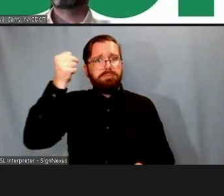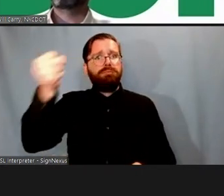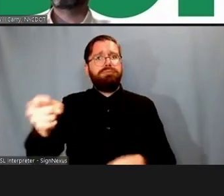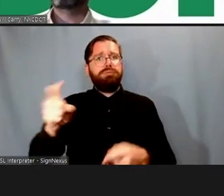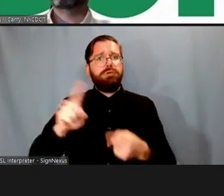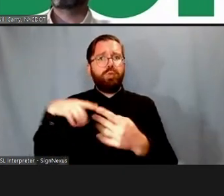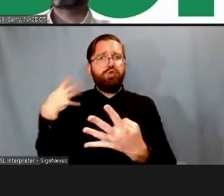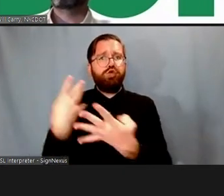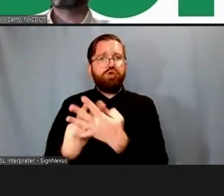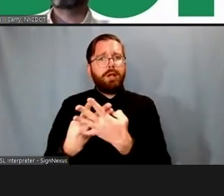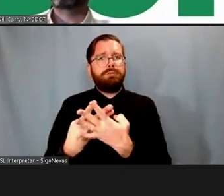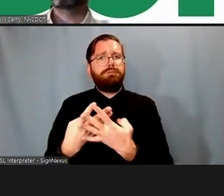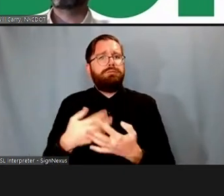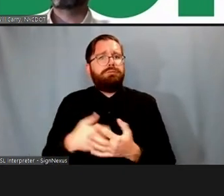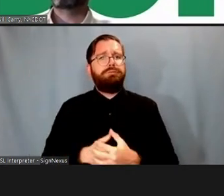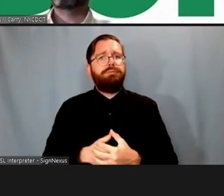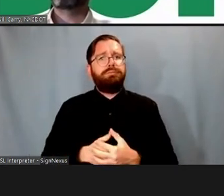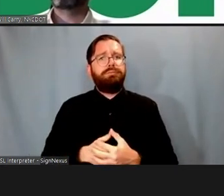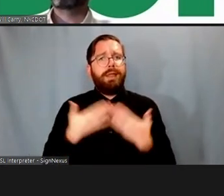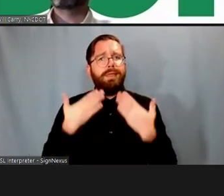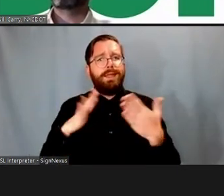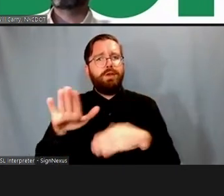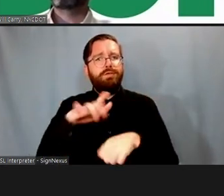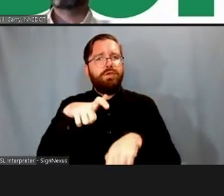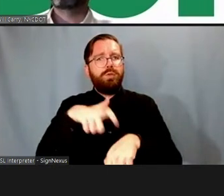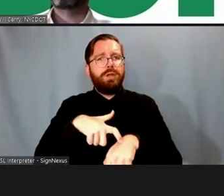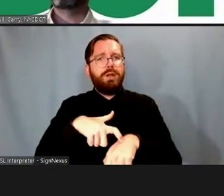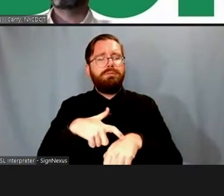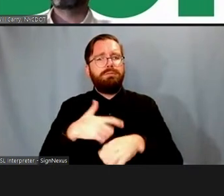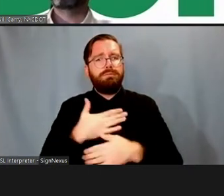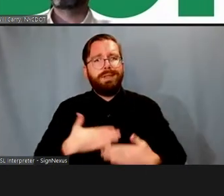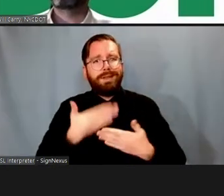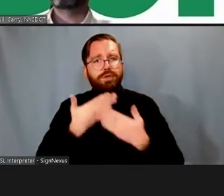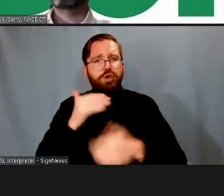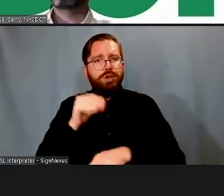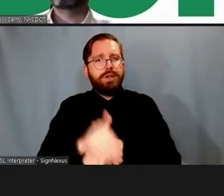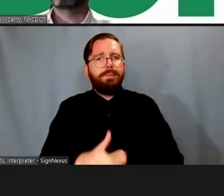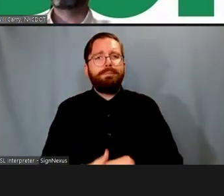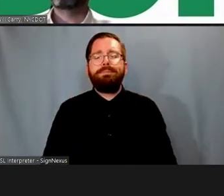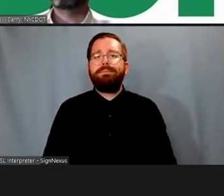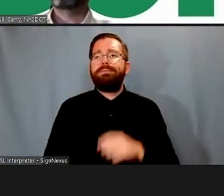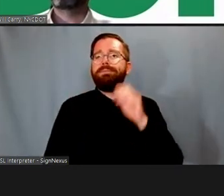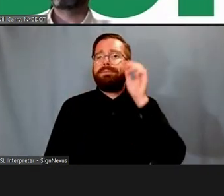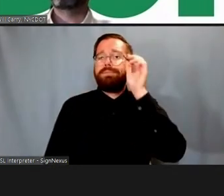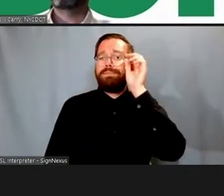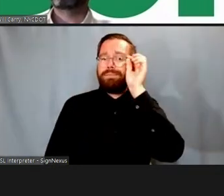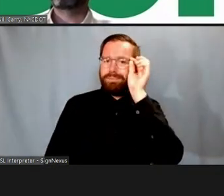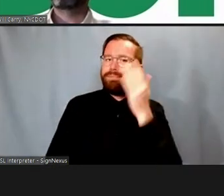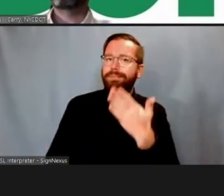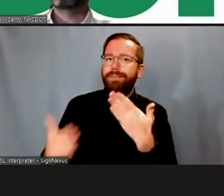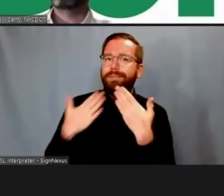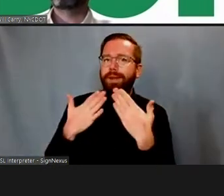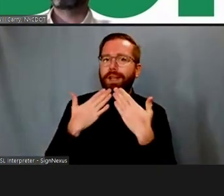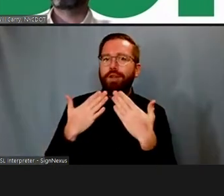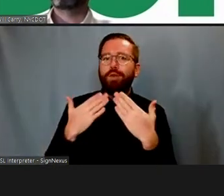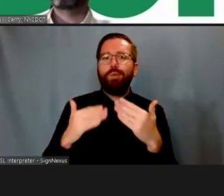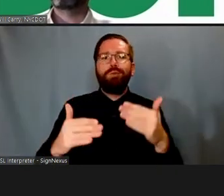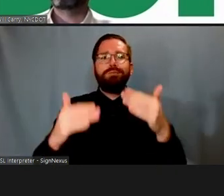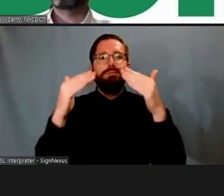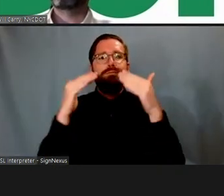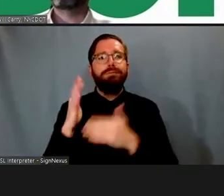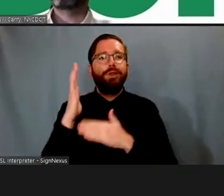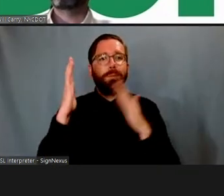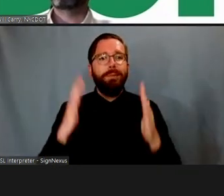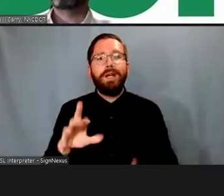and do this thank you for your time please have a good night thank you the next speaker is